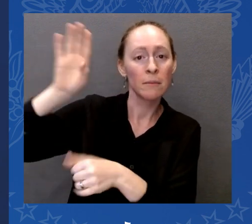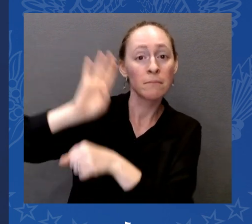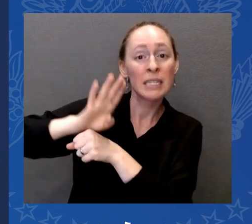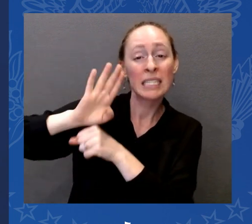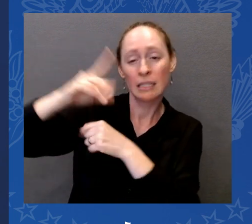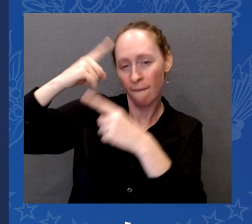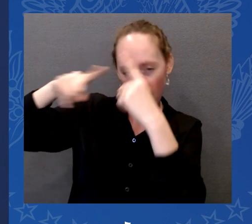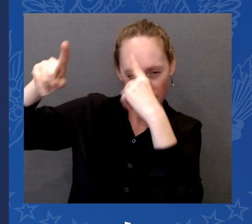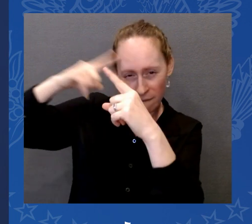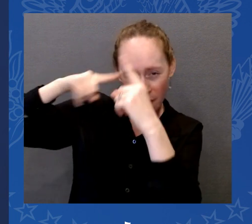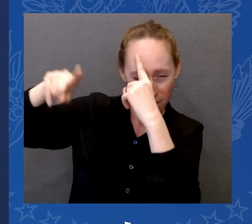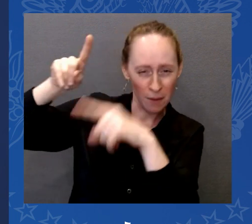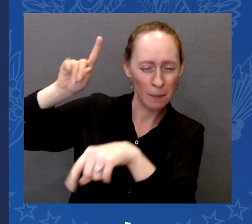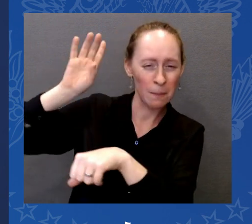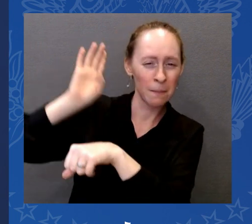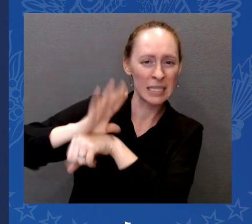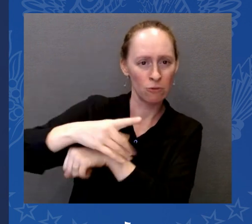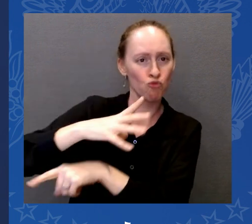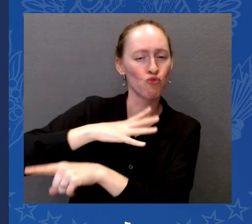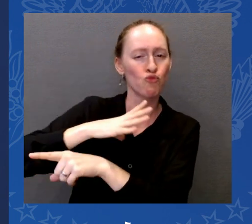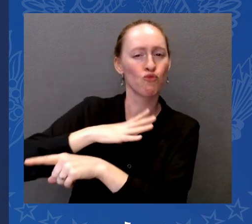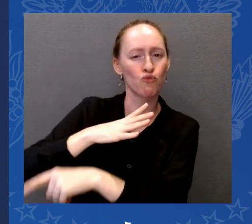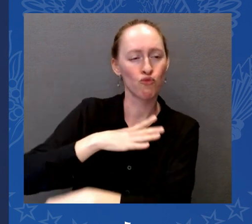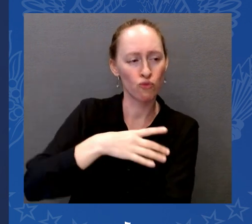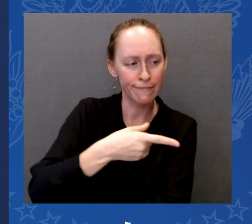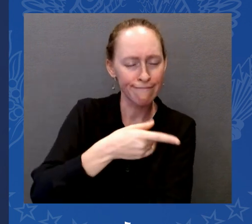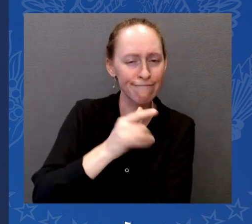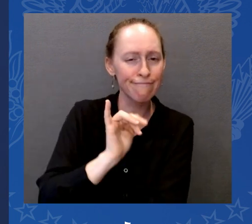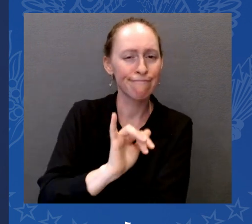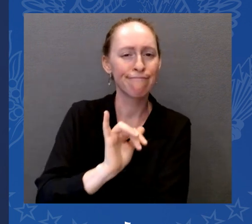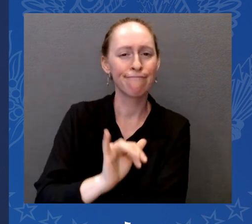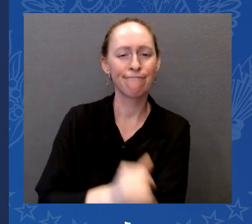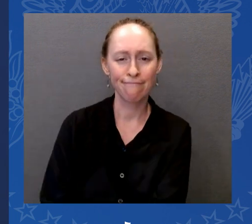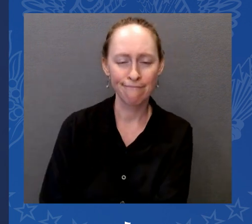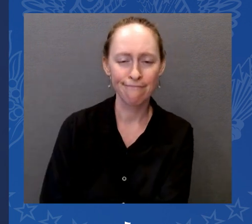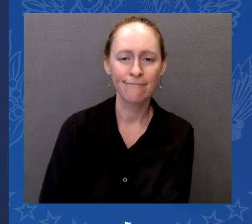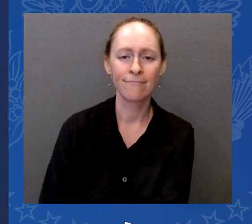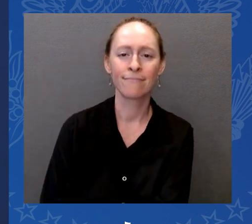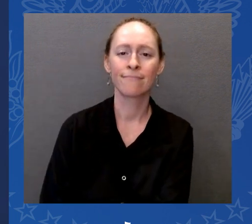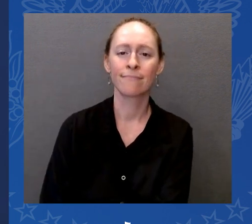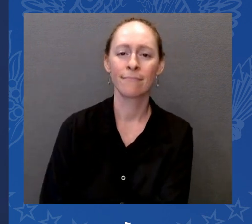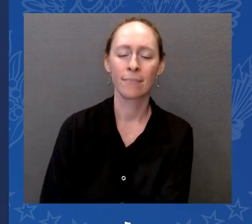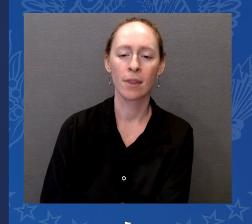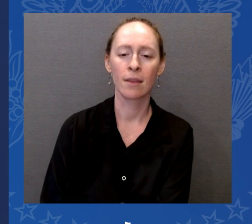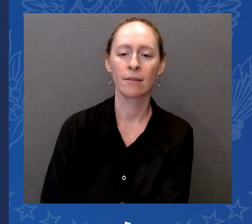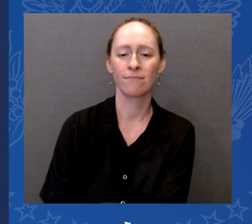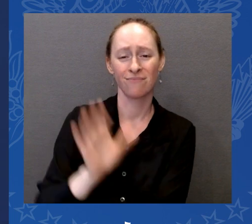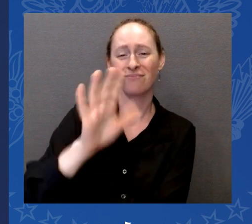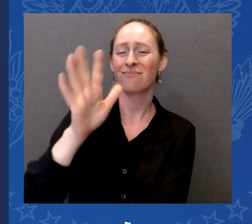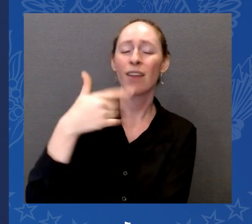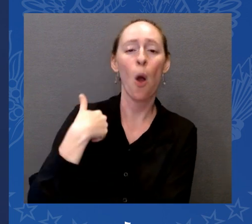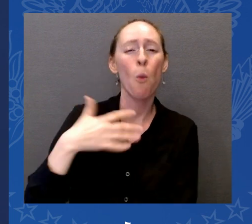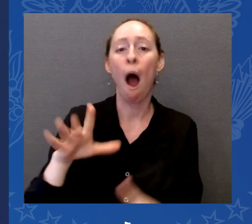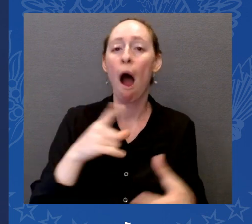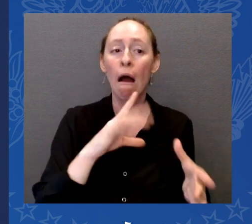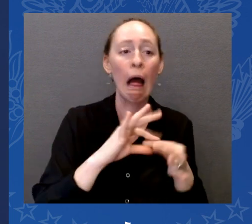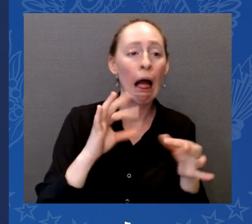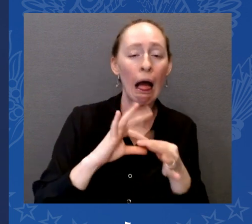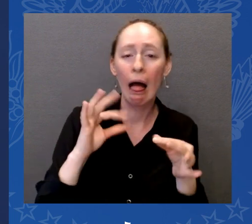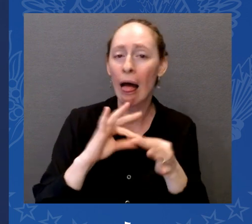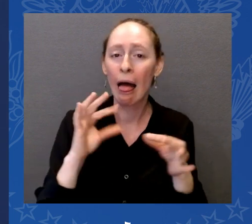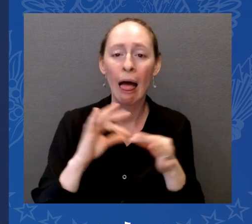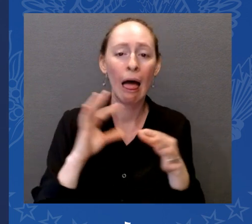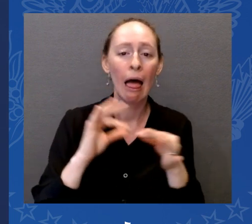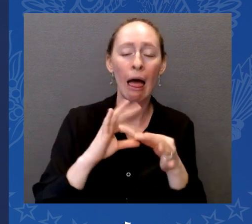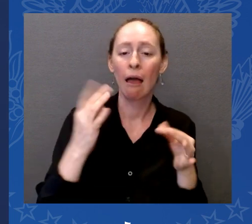the deficit at the same time. I don't want to hear about big spending Democrats creating the deficit. Let me give you the facts. The very deficit reduction